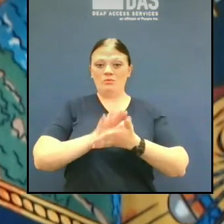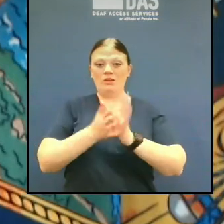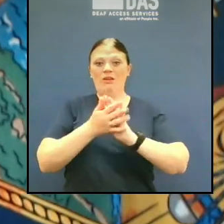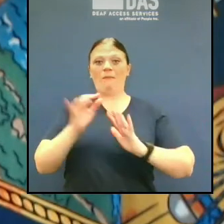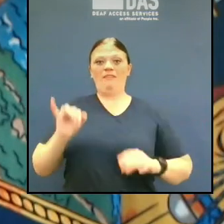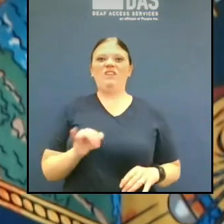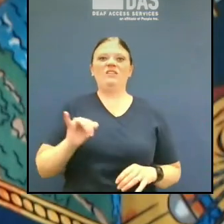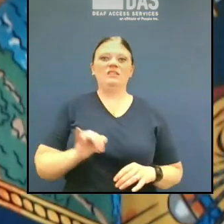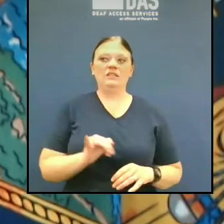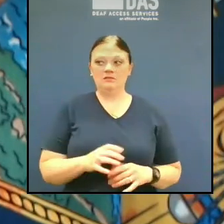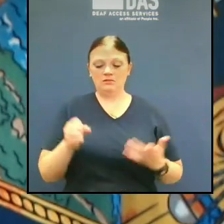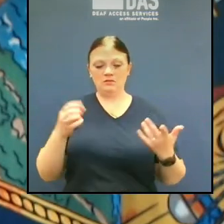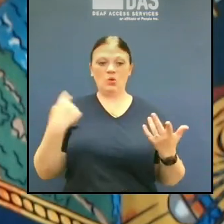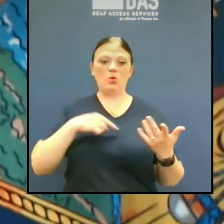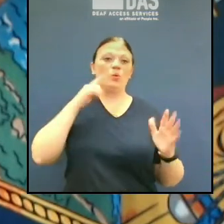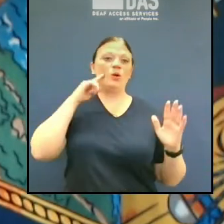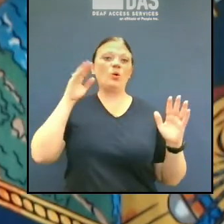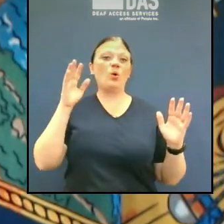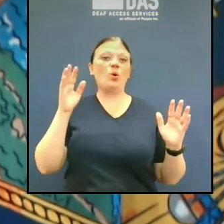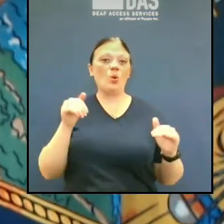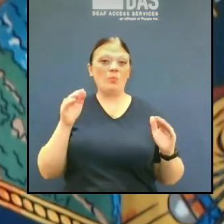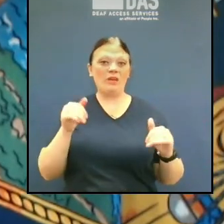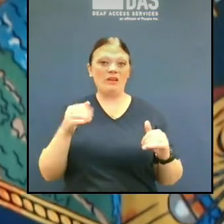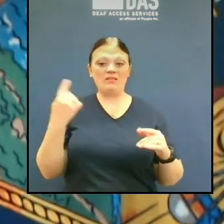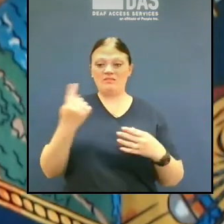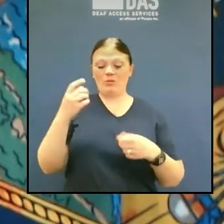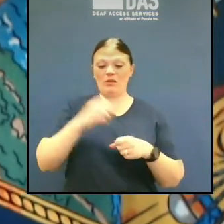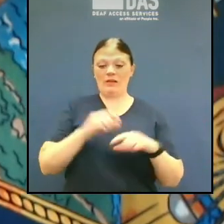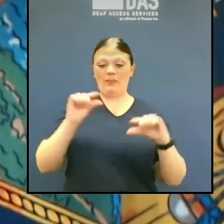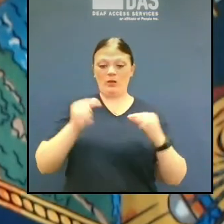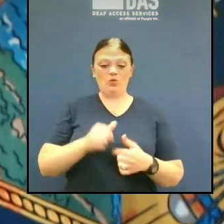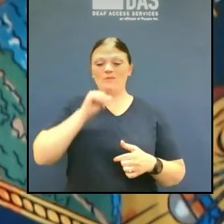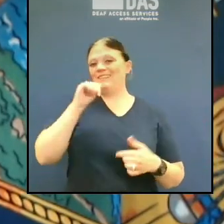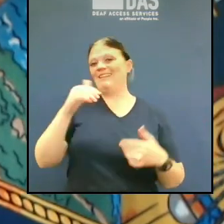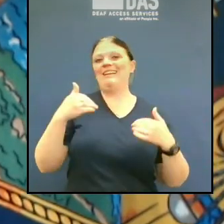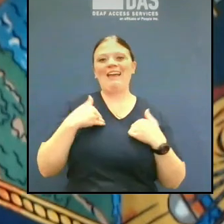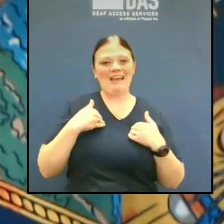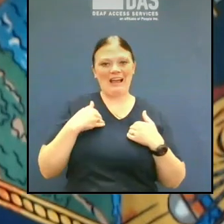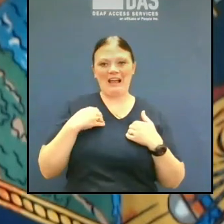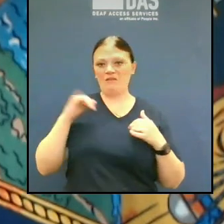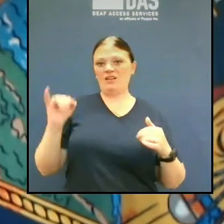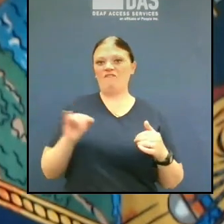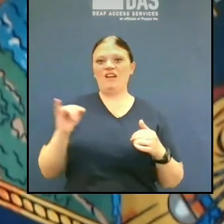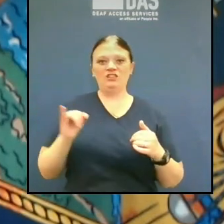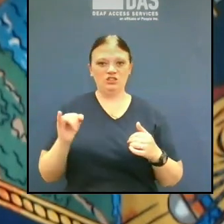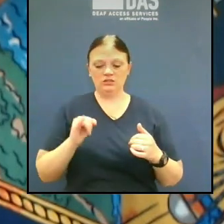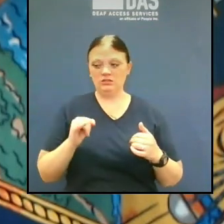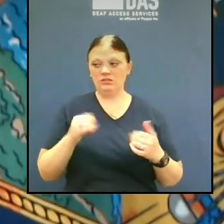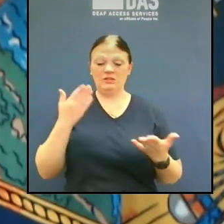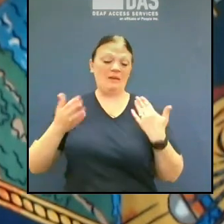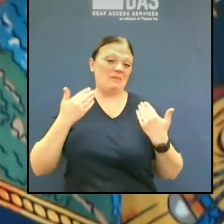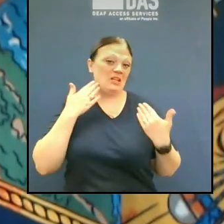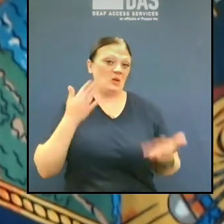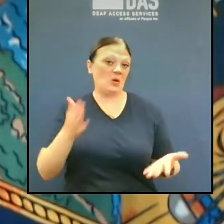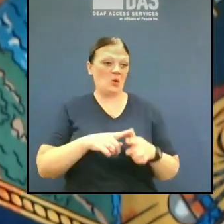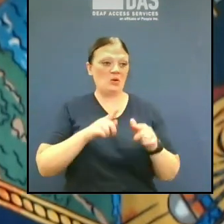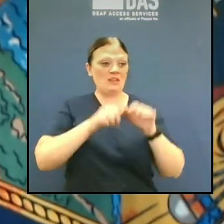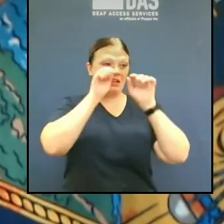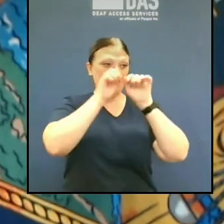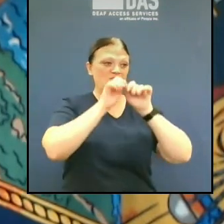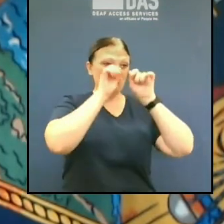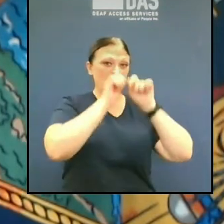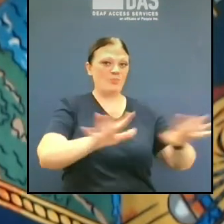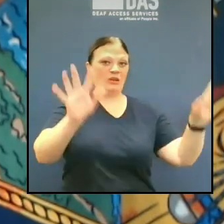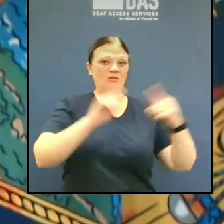and so we're just hoping that somebody in the group did not have an infection that they weren't aware about and transmit